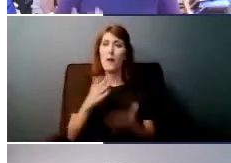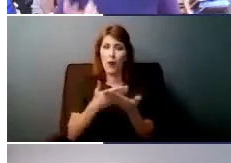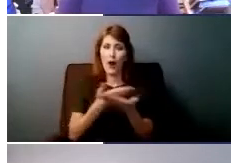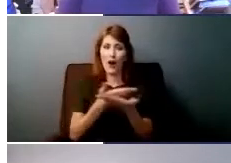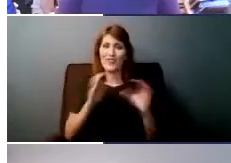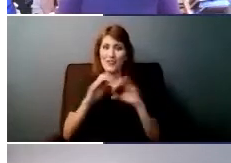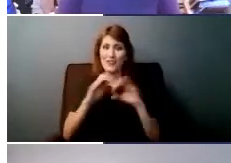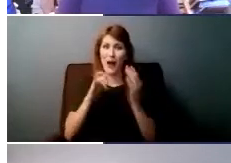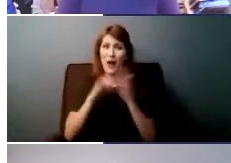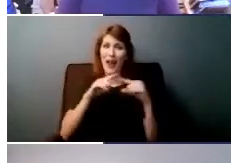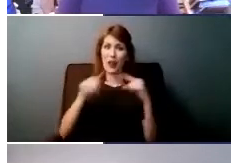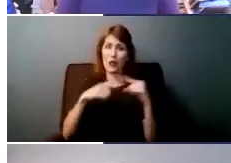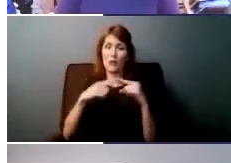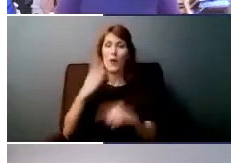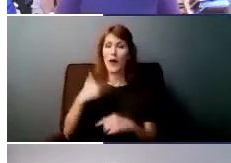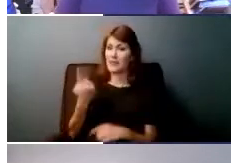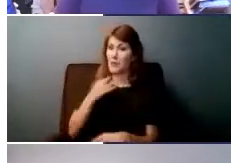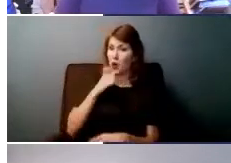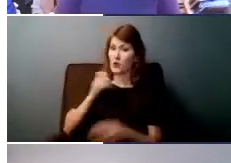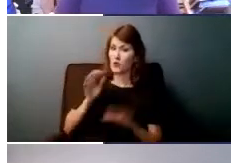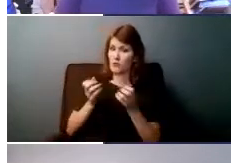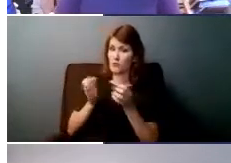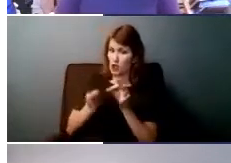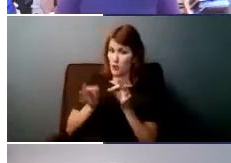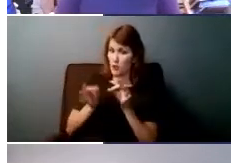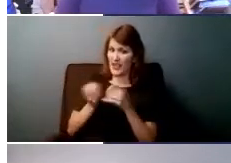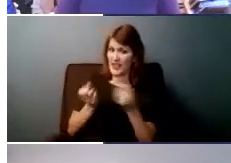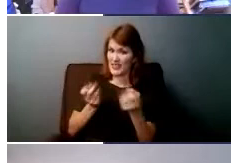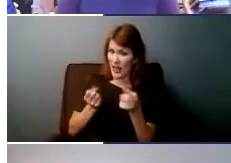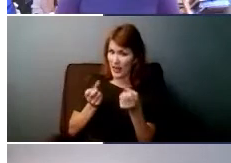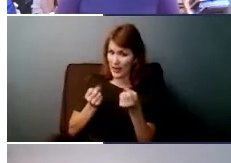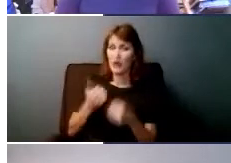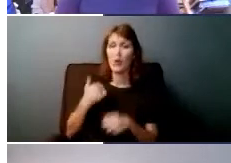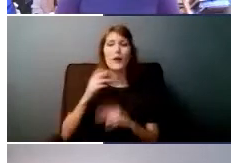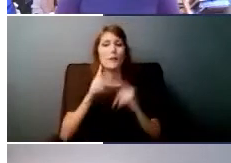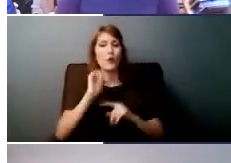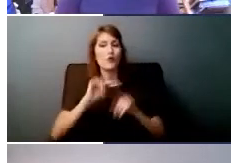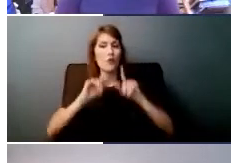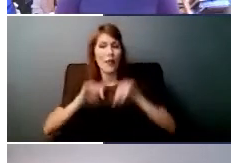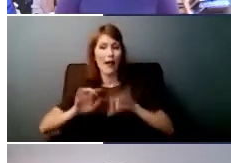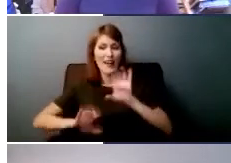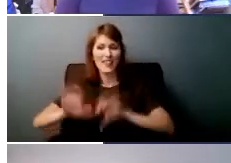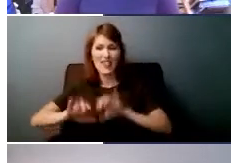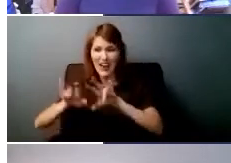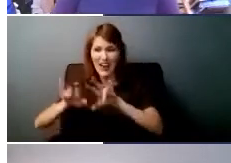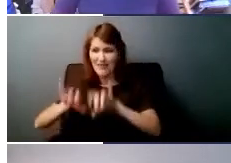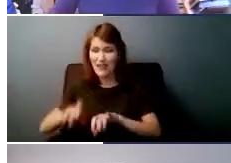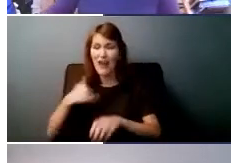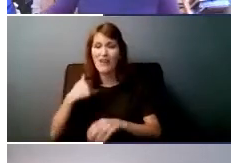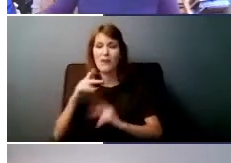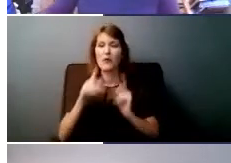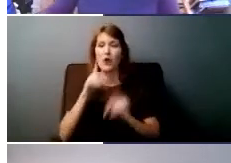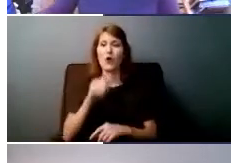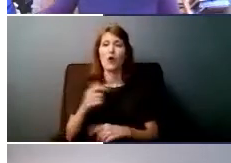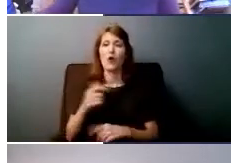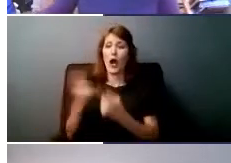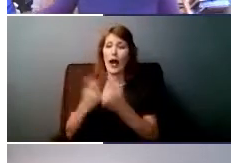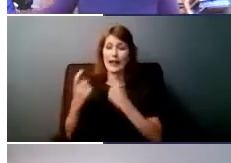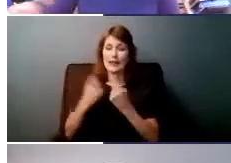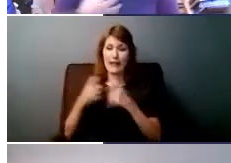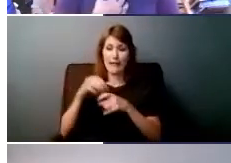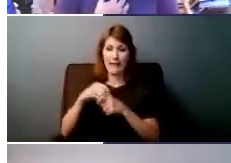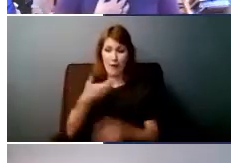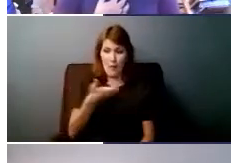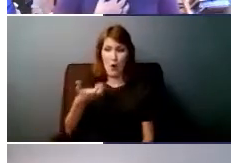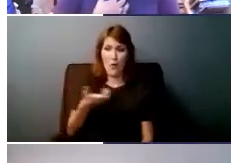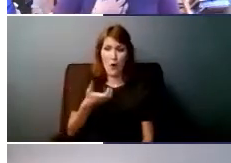Because we have someone who is interpreting in sign language. We have folks that are replying in chat. We have folks that are asking questions in the mobile app. And